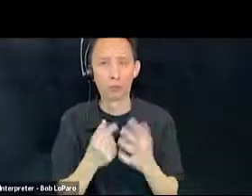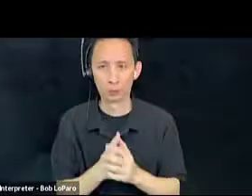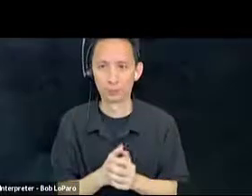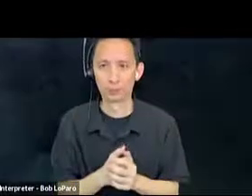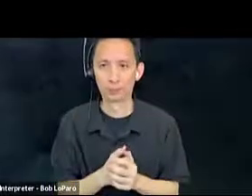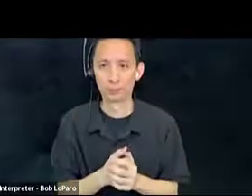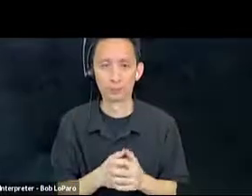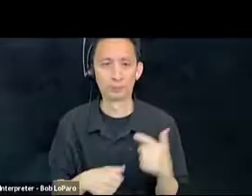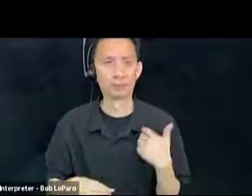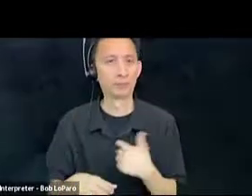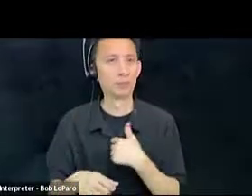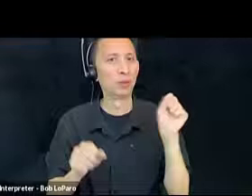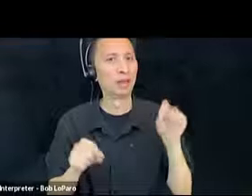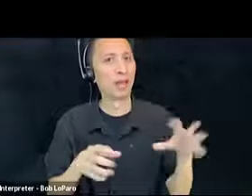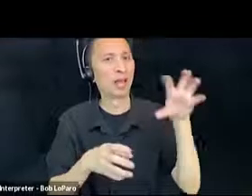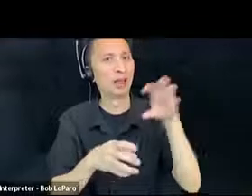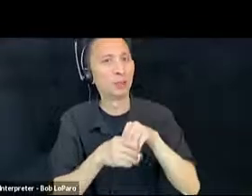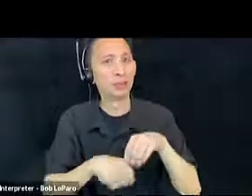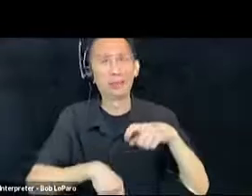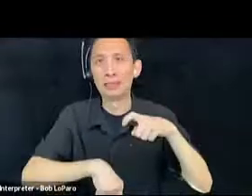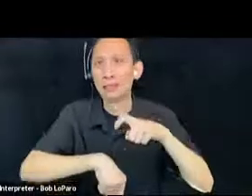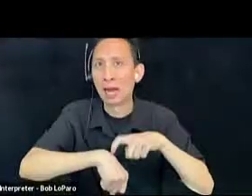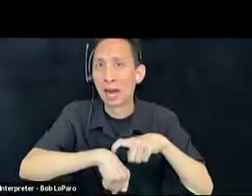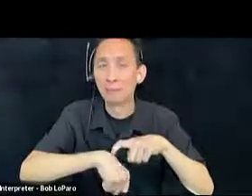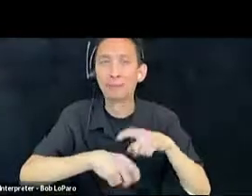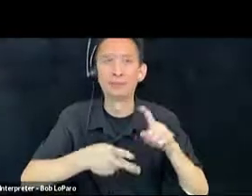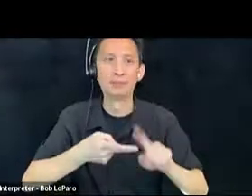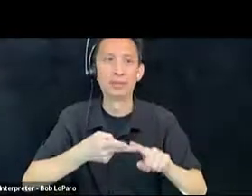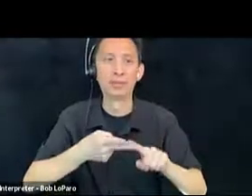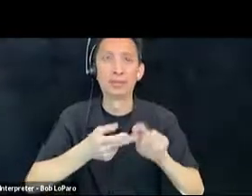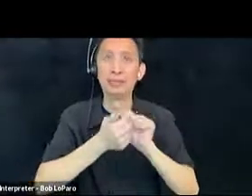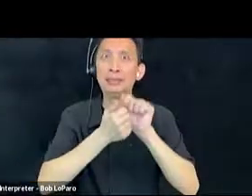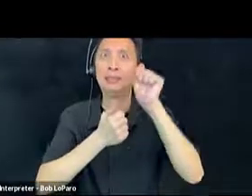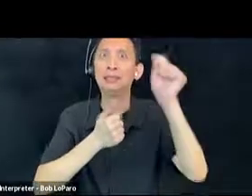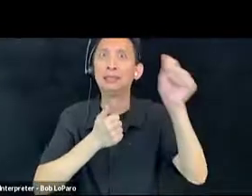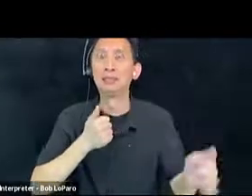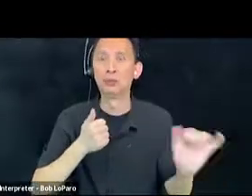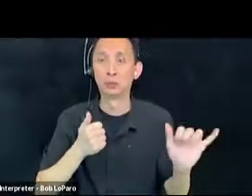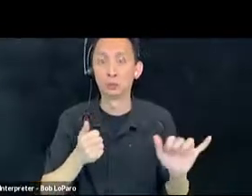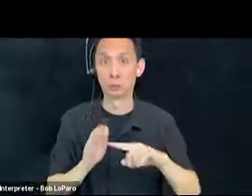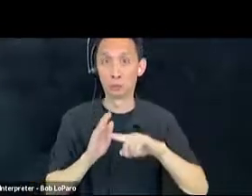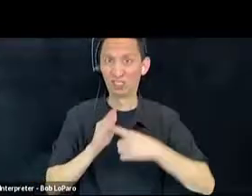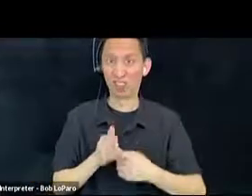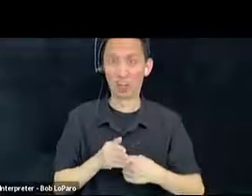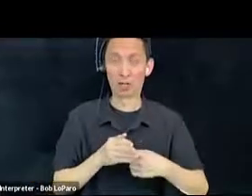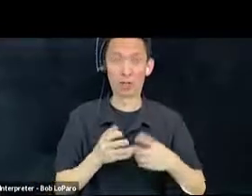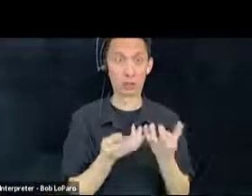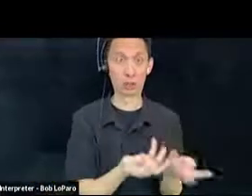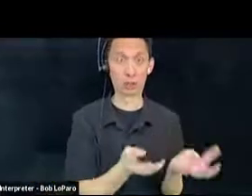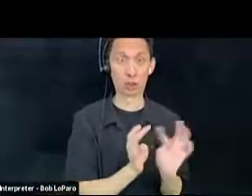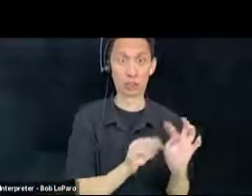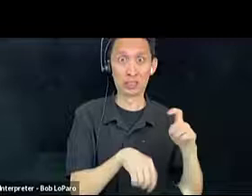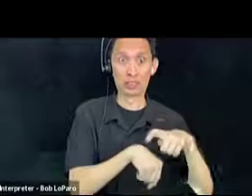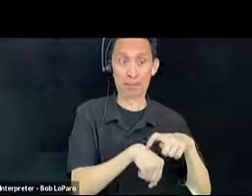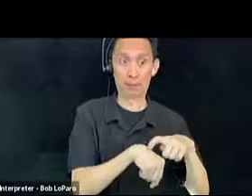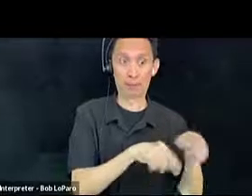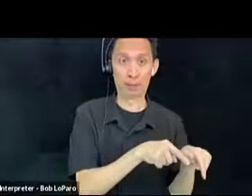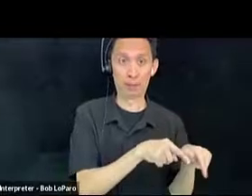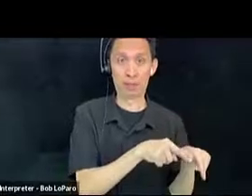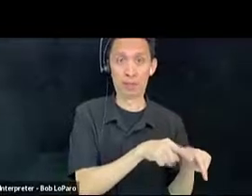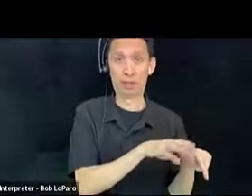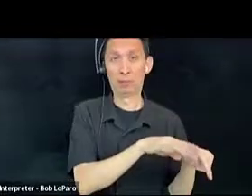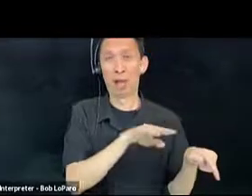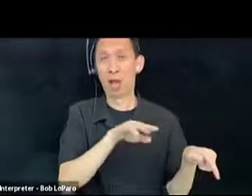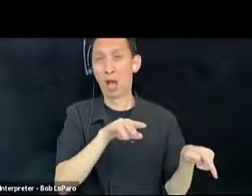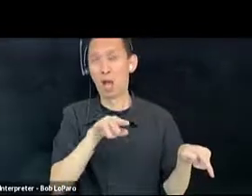and distance. So we could even say, look at the beginning of the day. We're going to start with circle time. But look at what's happening all the way. Let's go all the way to the